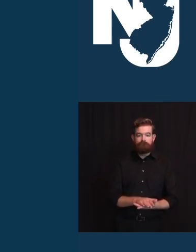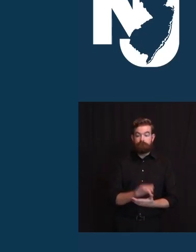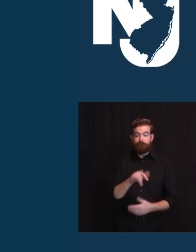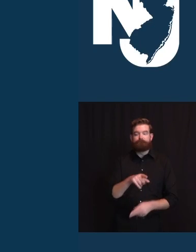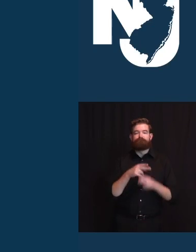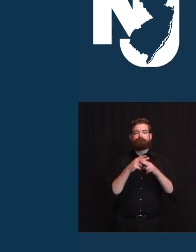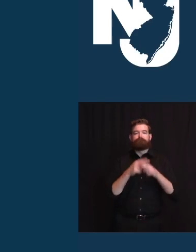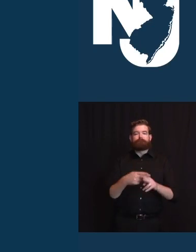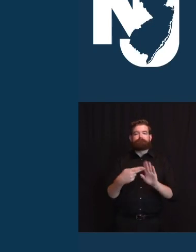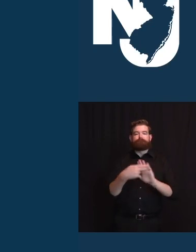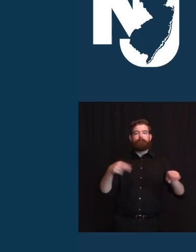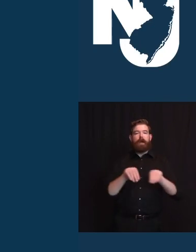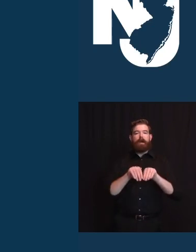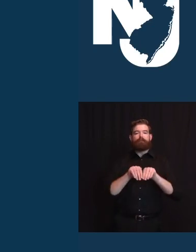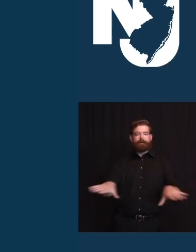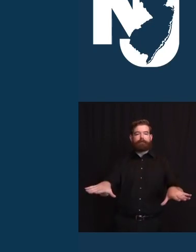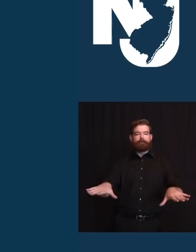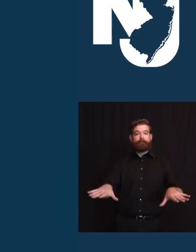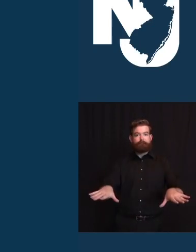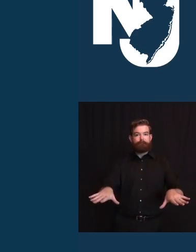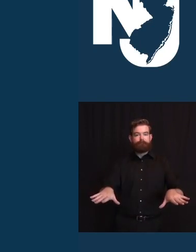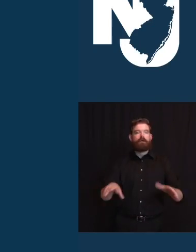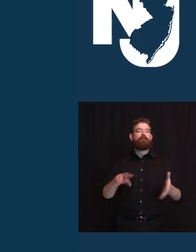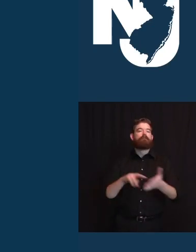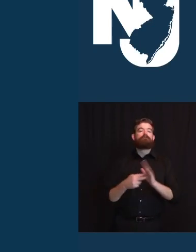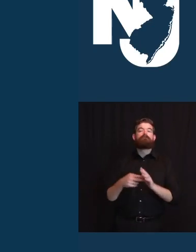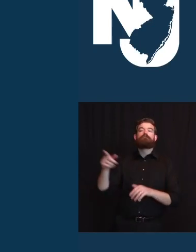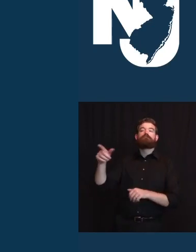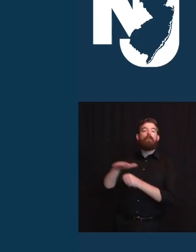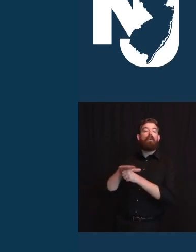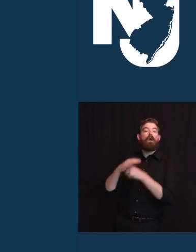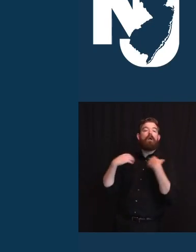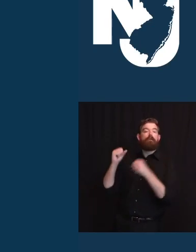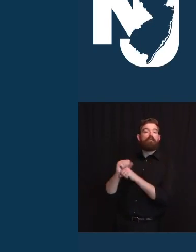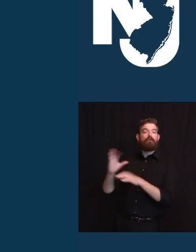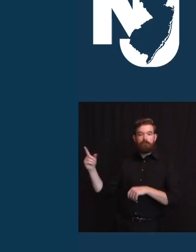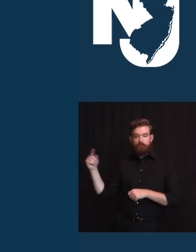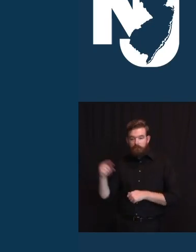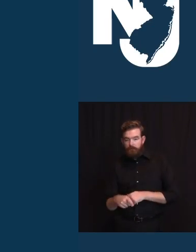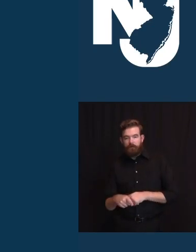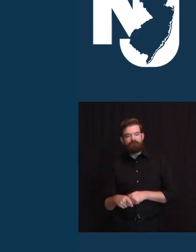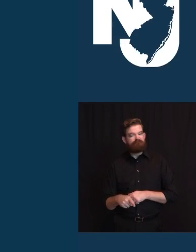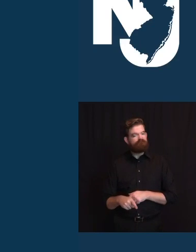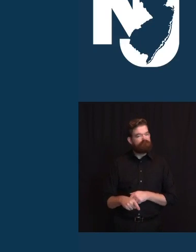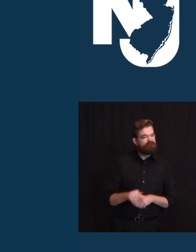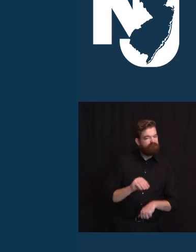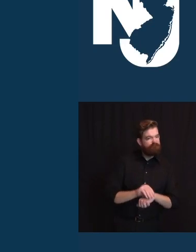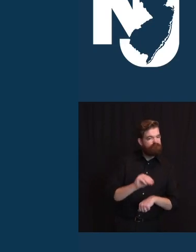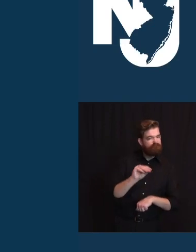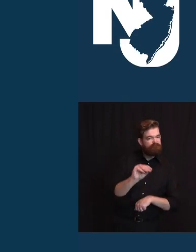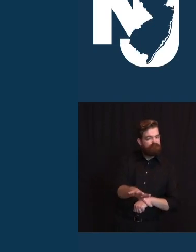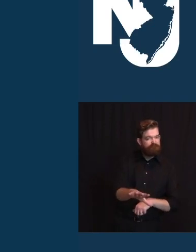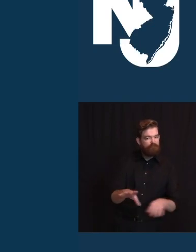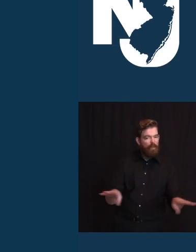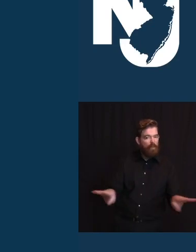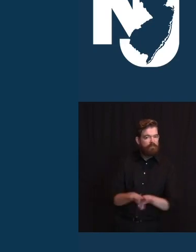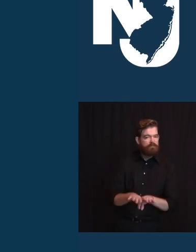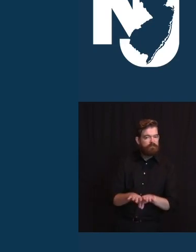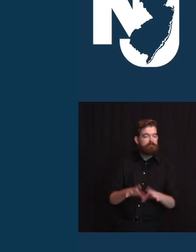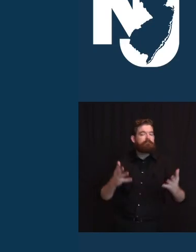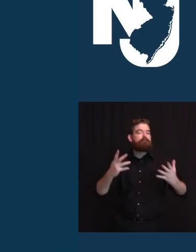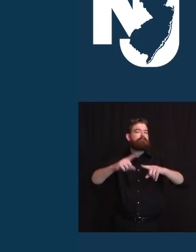make recommendations on whether to close the school based on that investigation. If a significant community